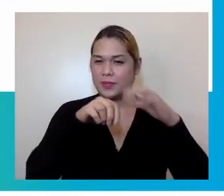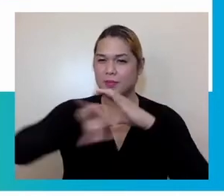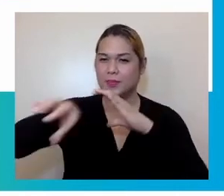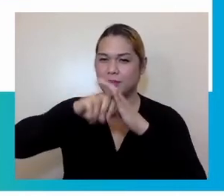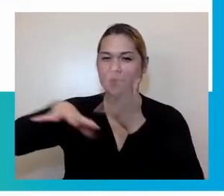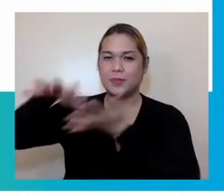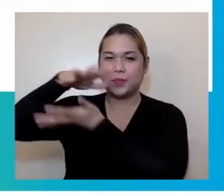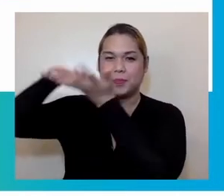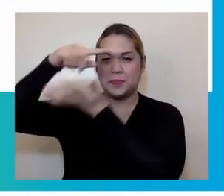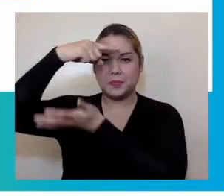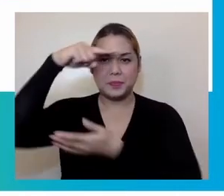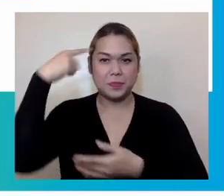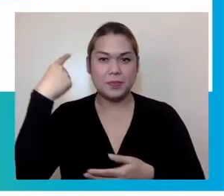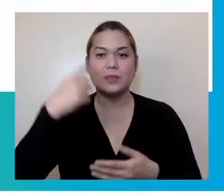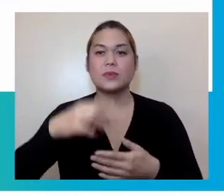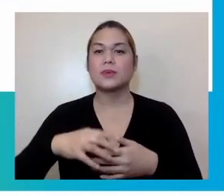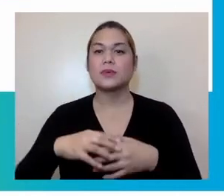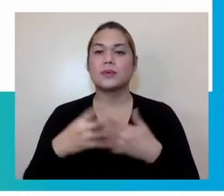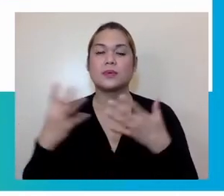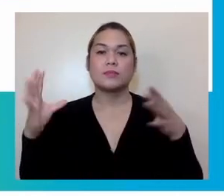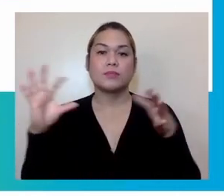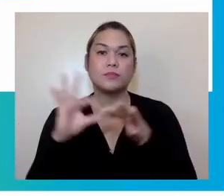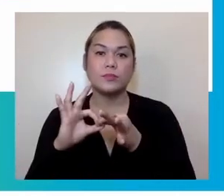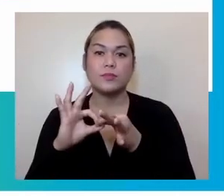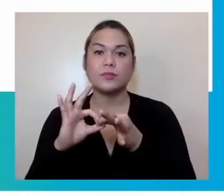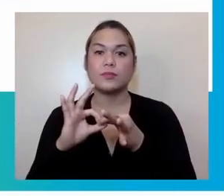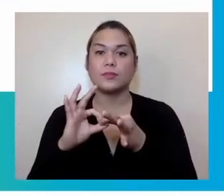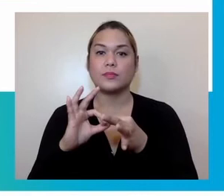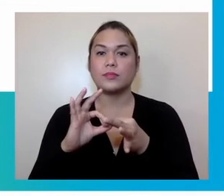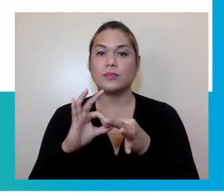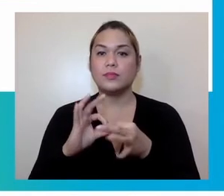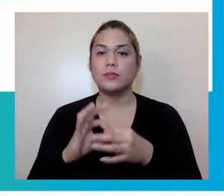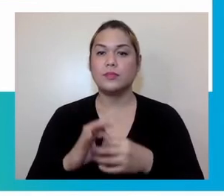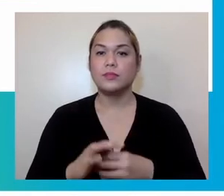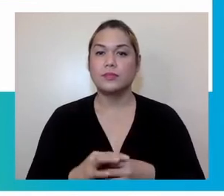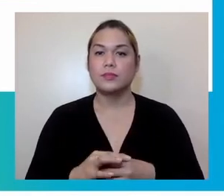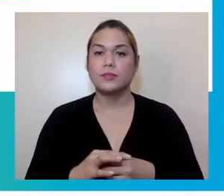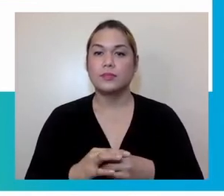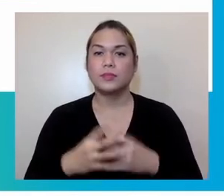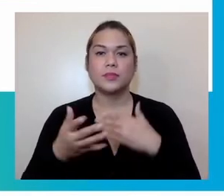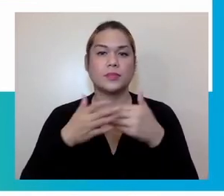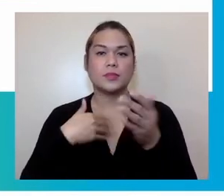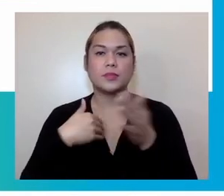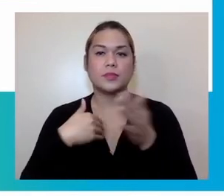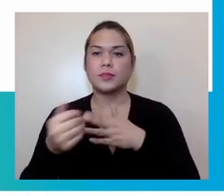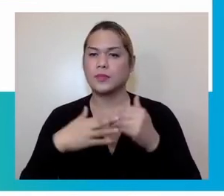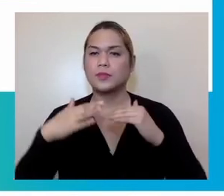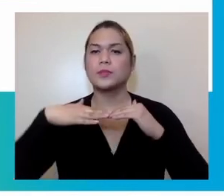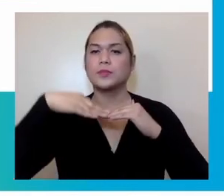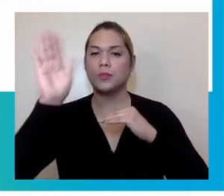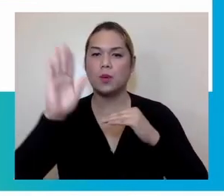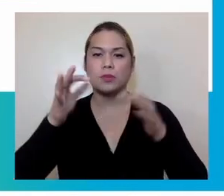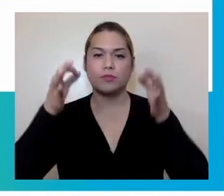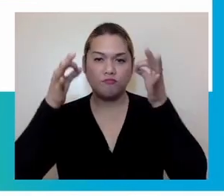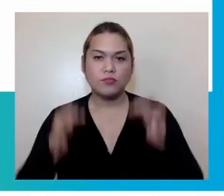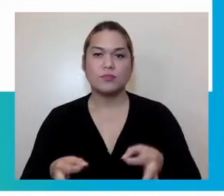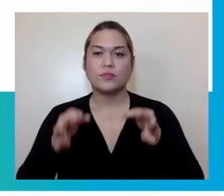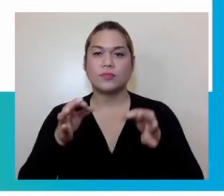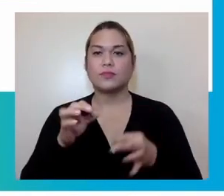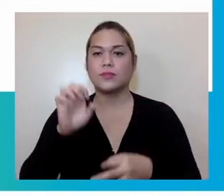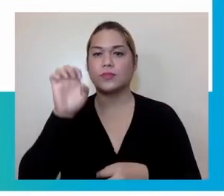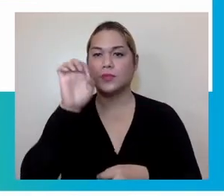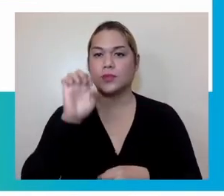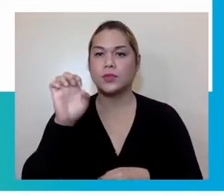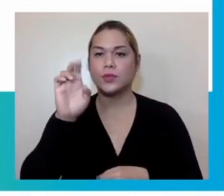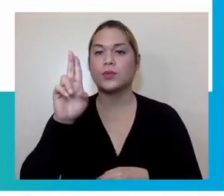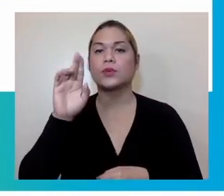is cleaner and cheaper. Recent decisions by the EU, the UK, the US administration to stop